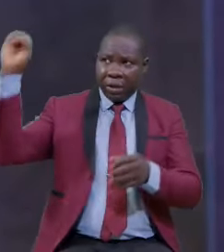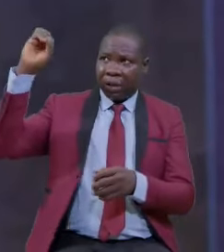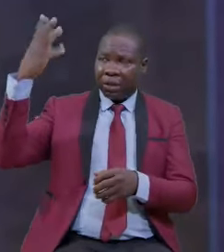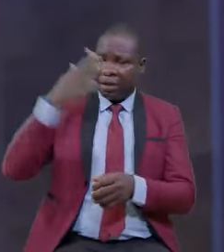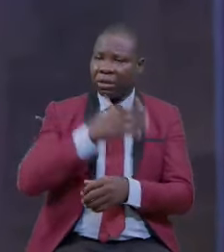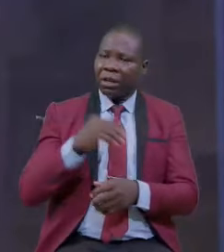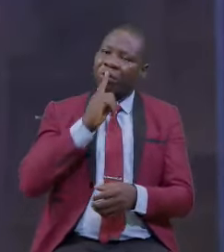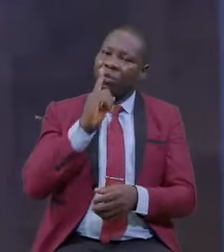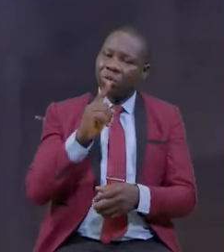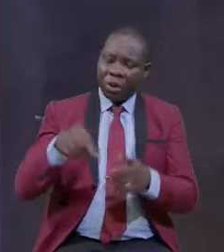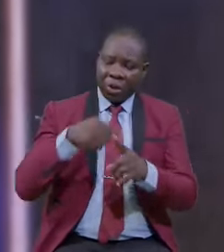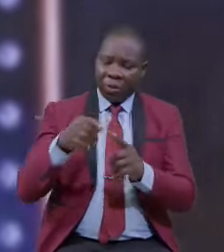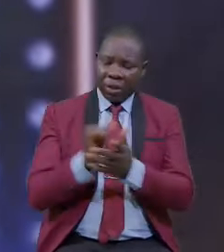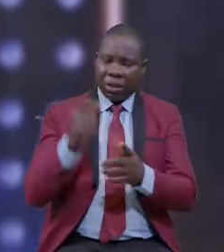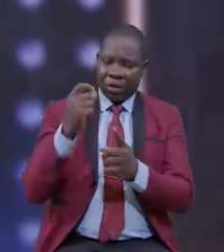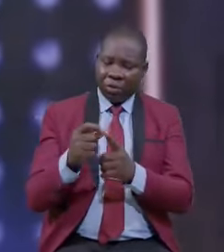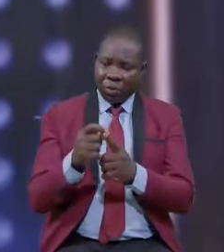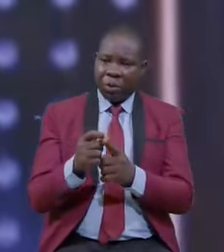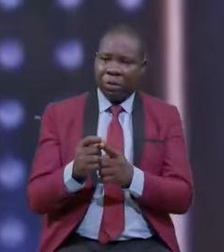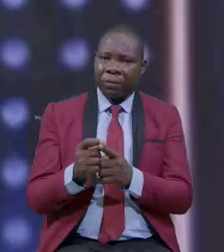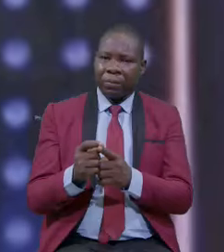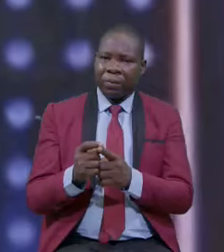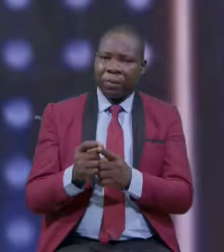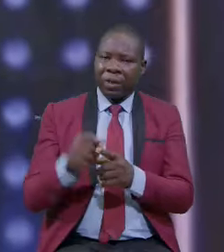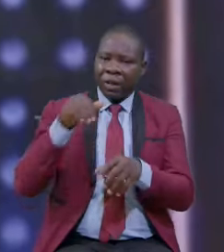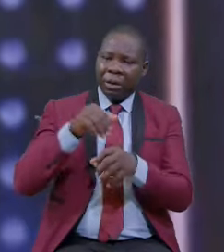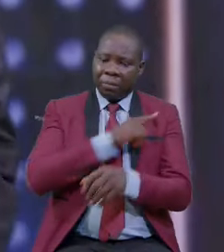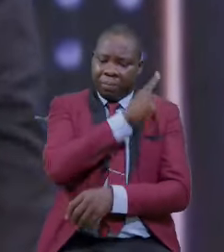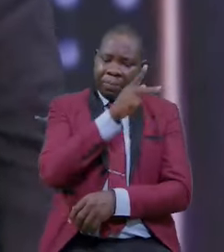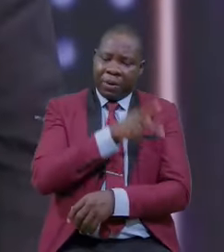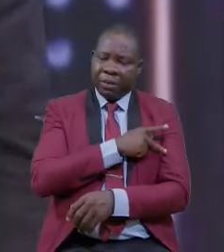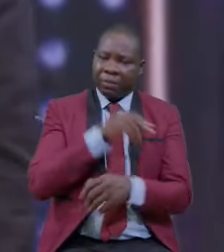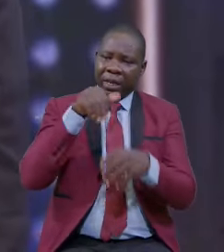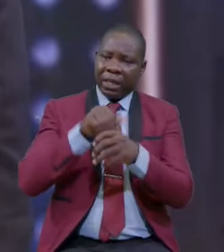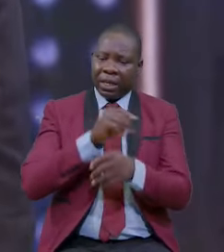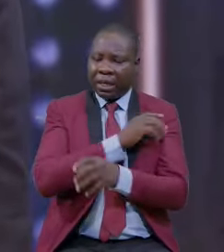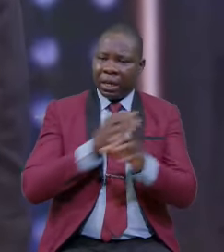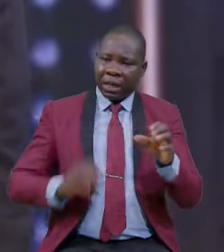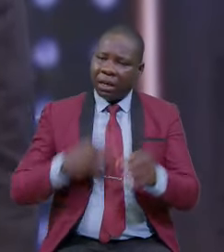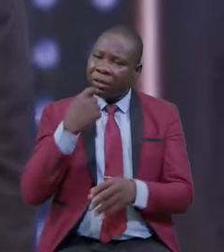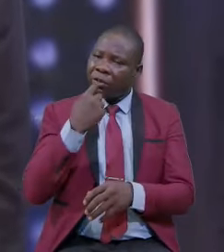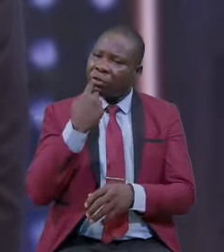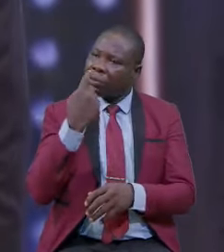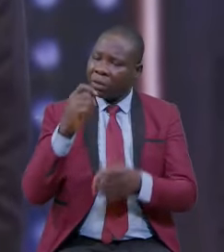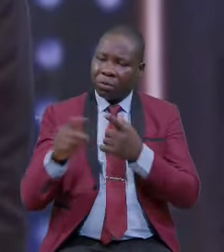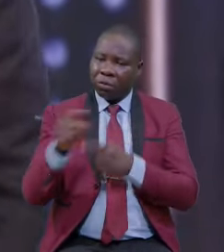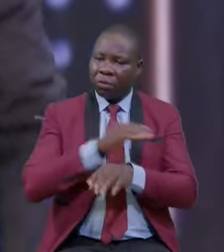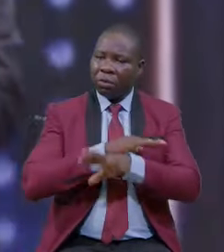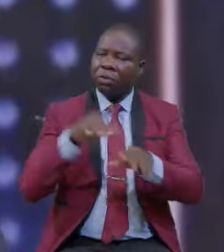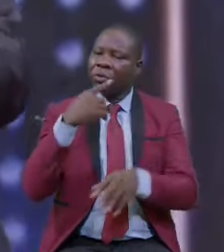word personified in Christ, when he speaks to you, don't say nay. You will not say